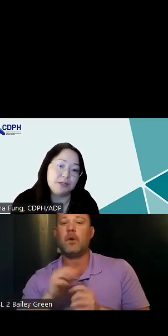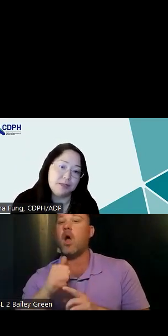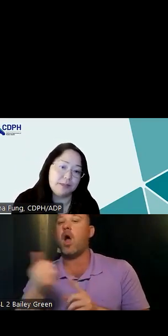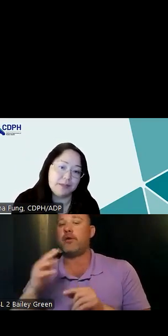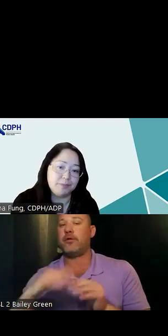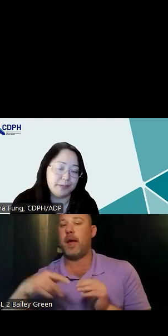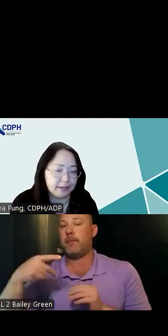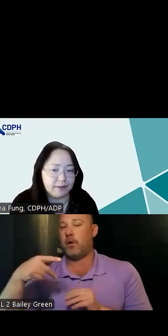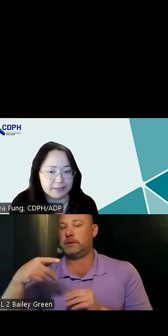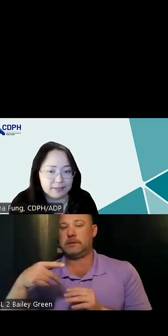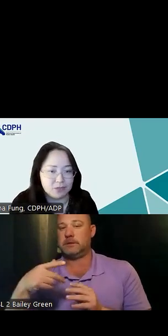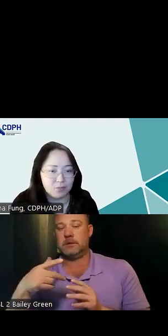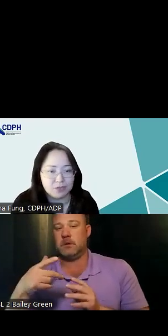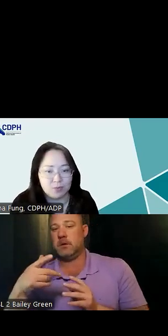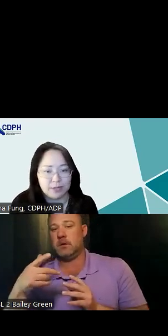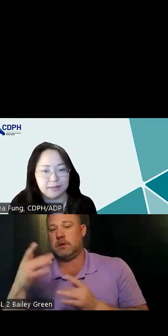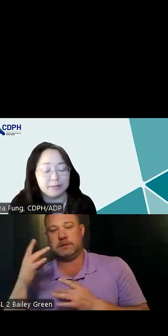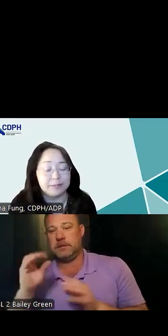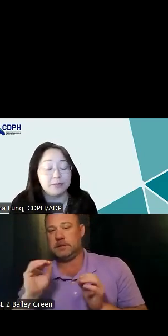which CDPH began collecting in